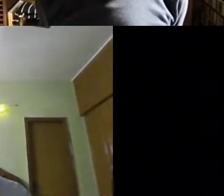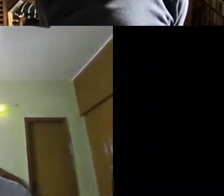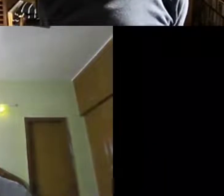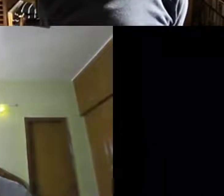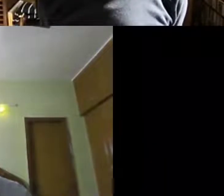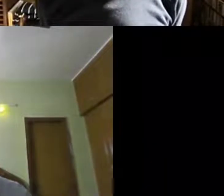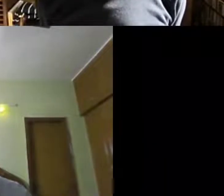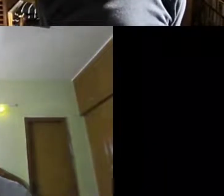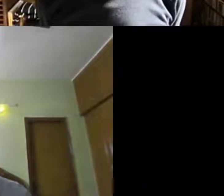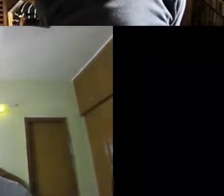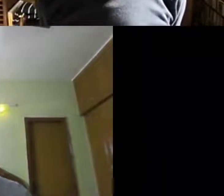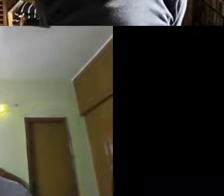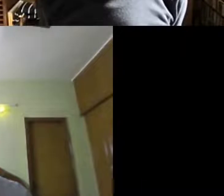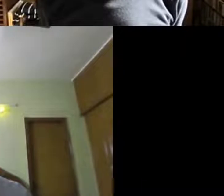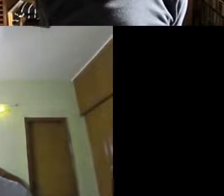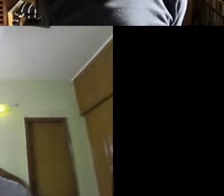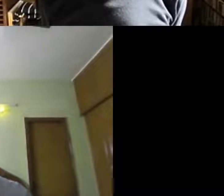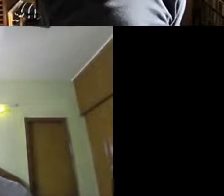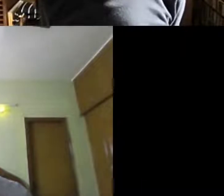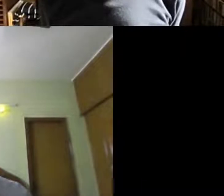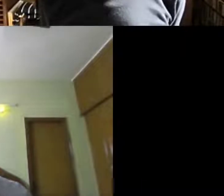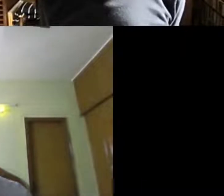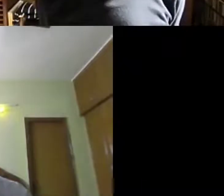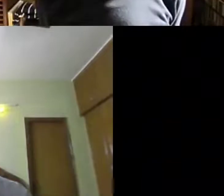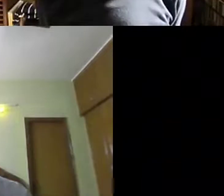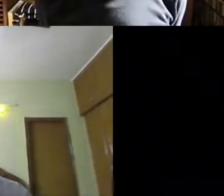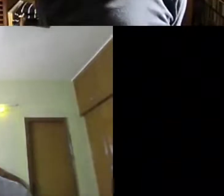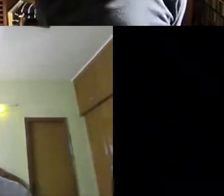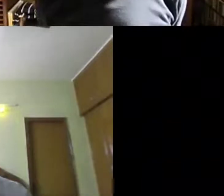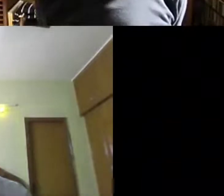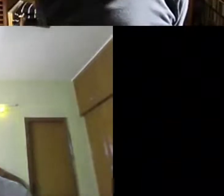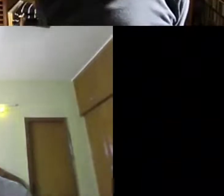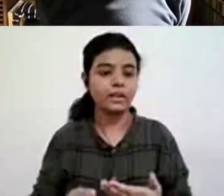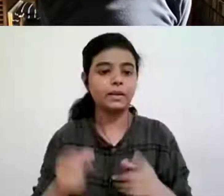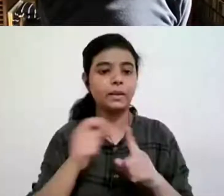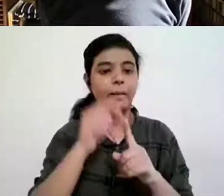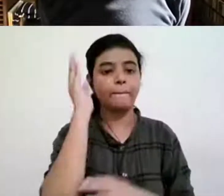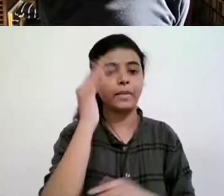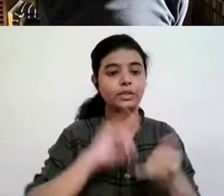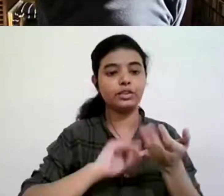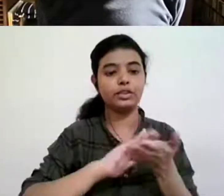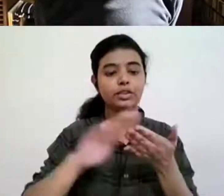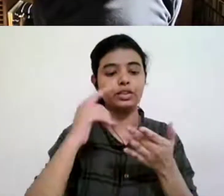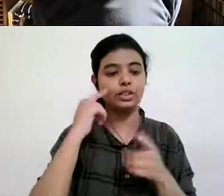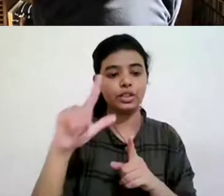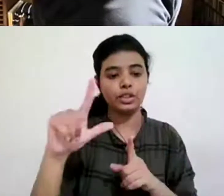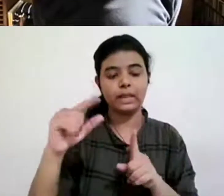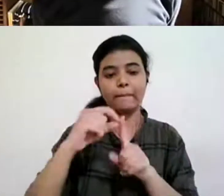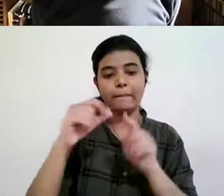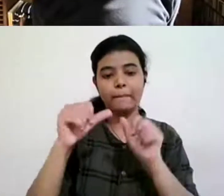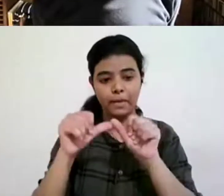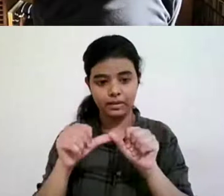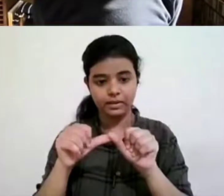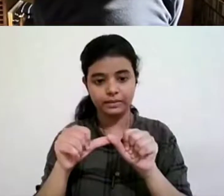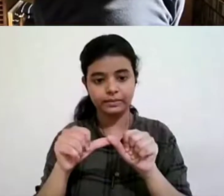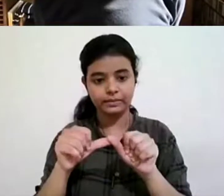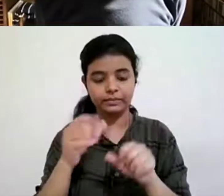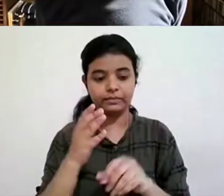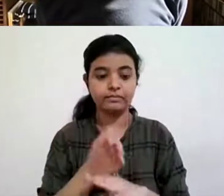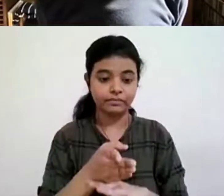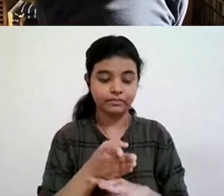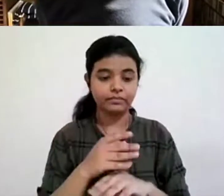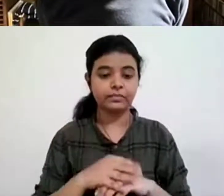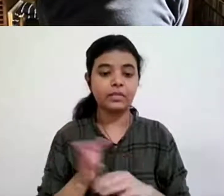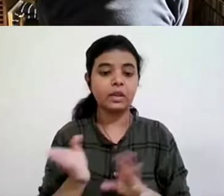pleasure to welcome back Professor Shilpa Das from the